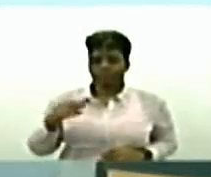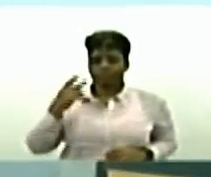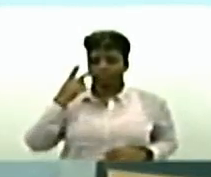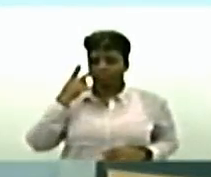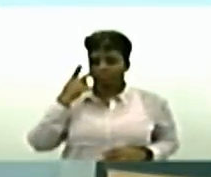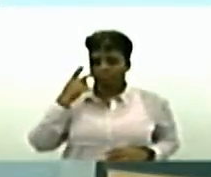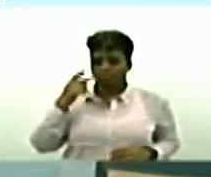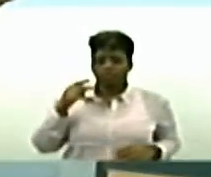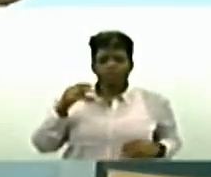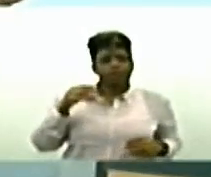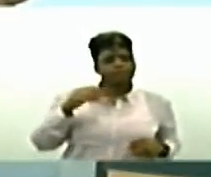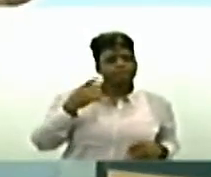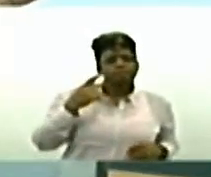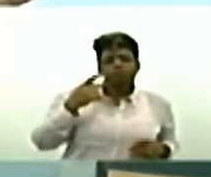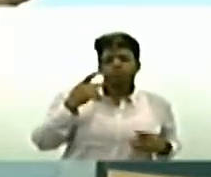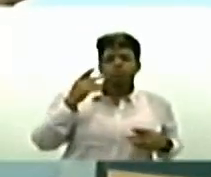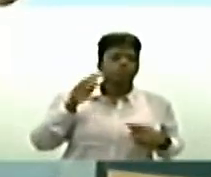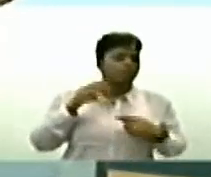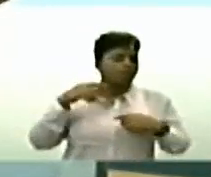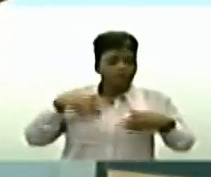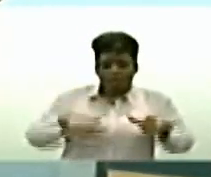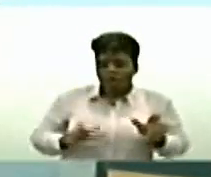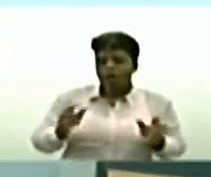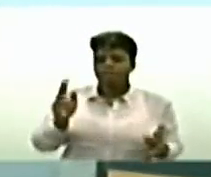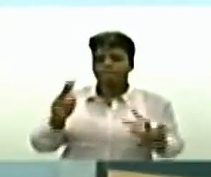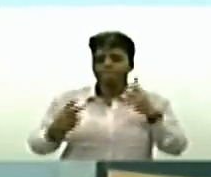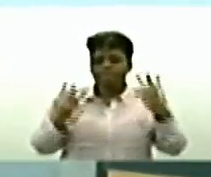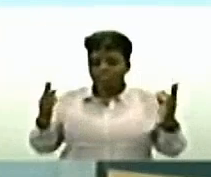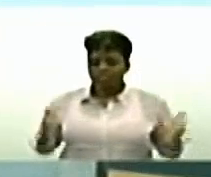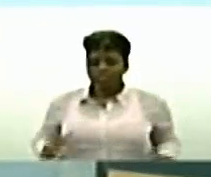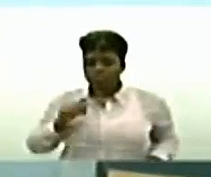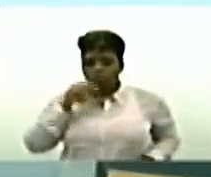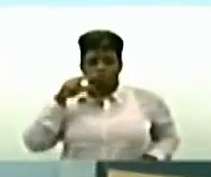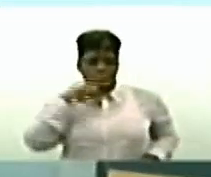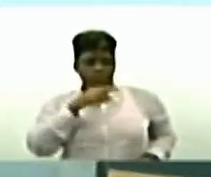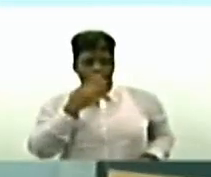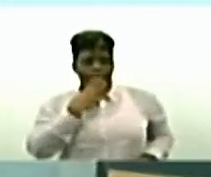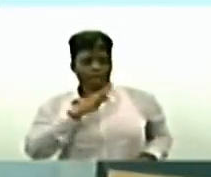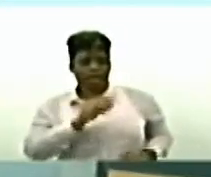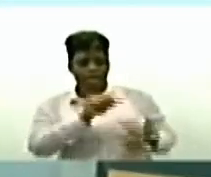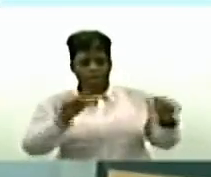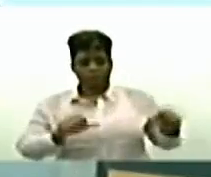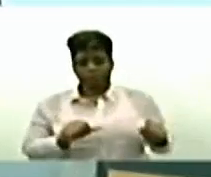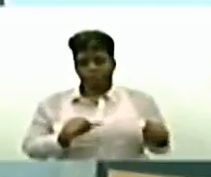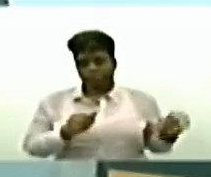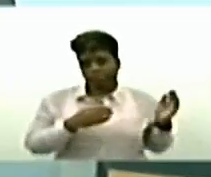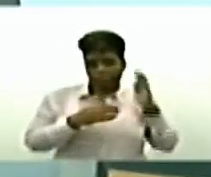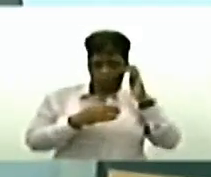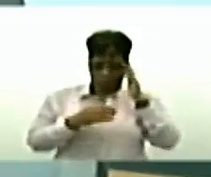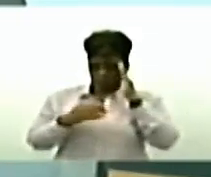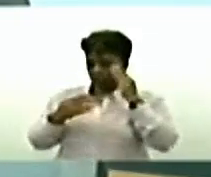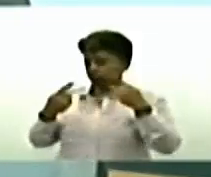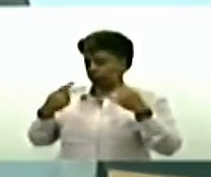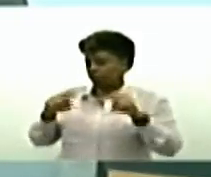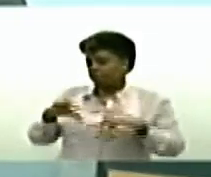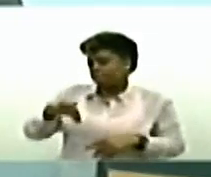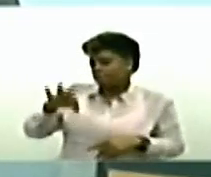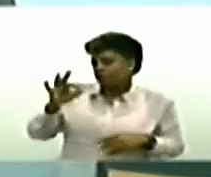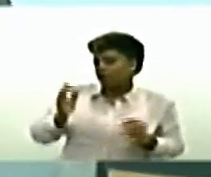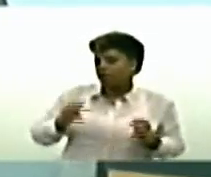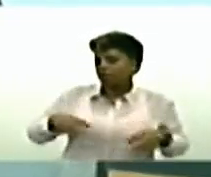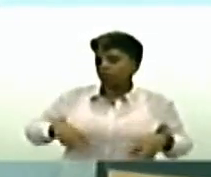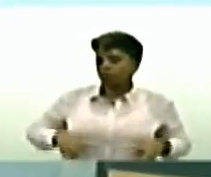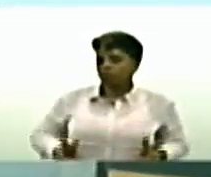your visitors from those sort of troubling areas where you have pollution. And you had to find a way to